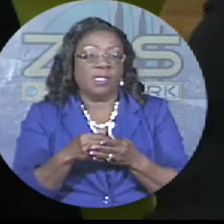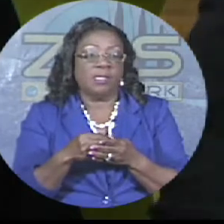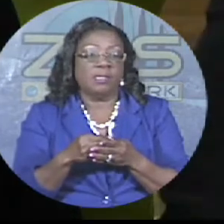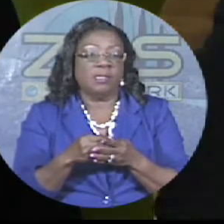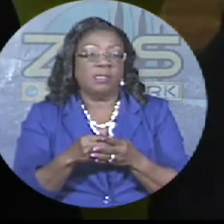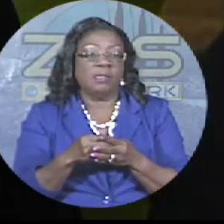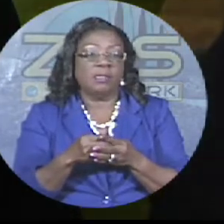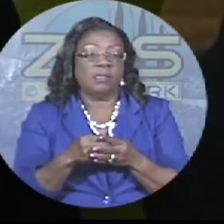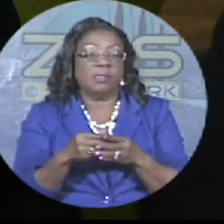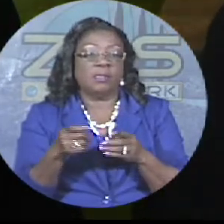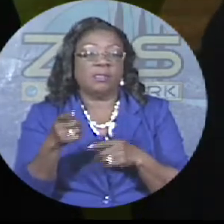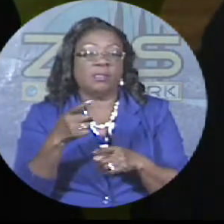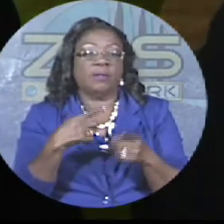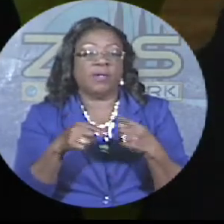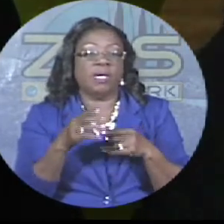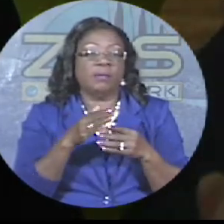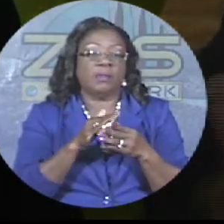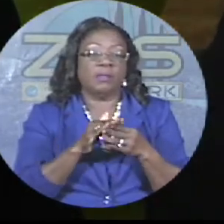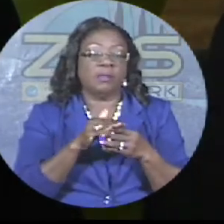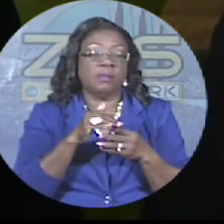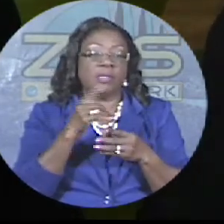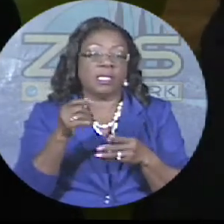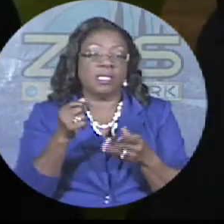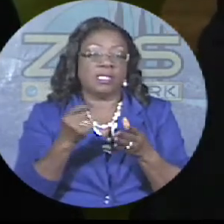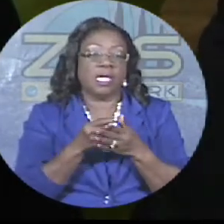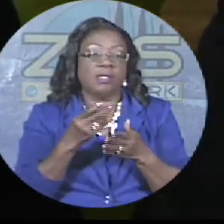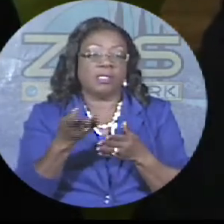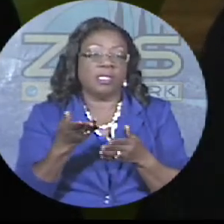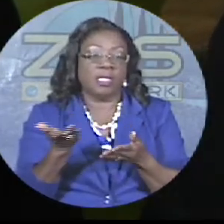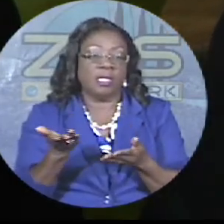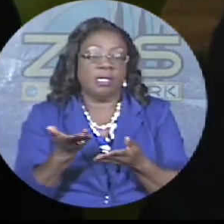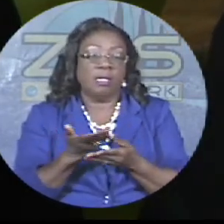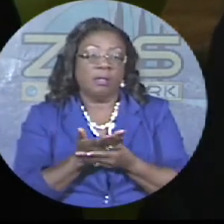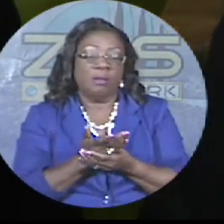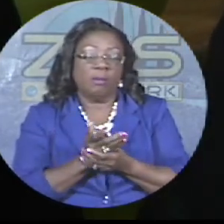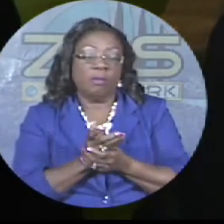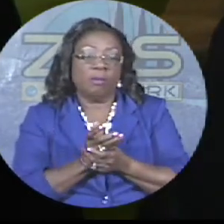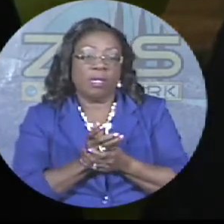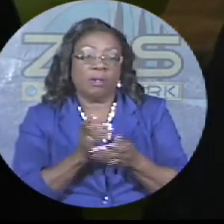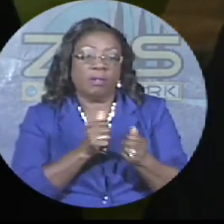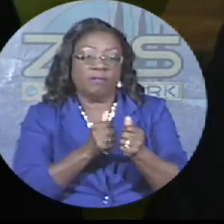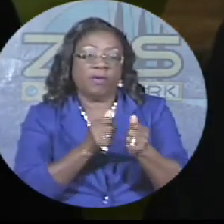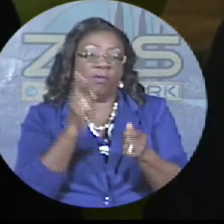if my technical team indicate to me that staffing is not needed, I'm going to follow their advice.